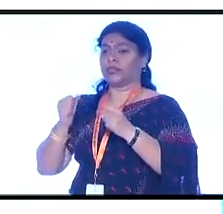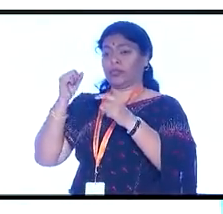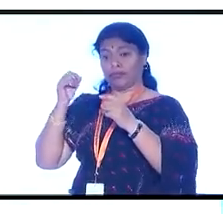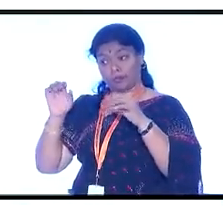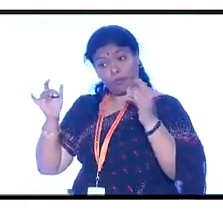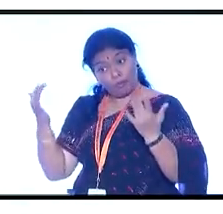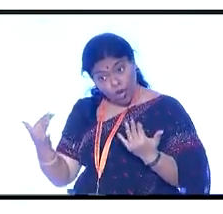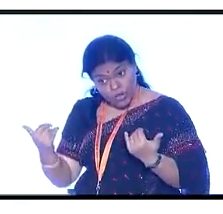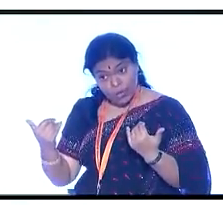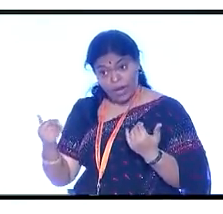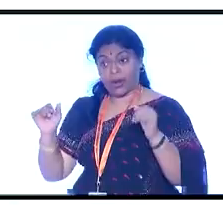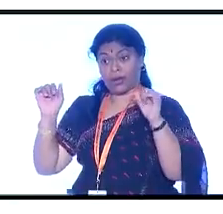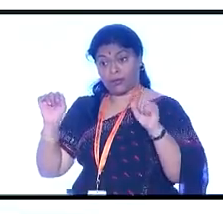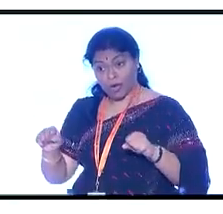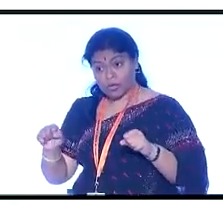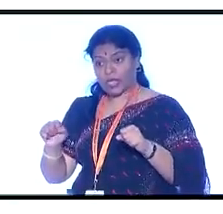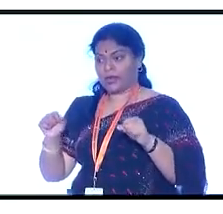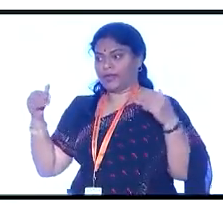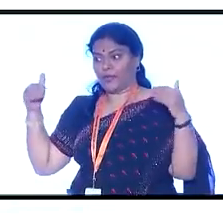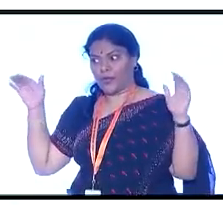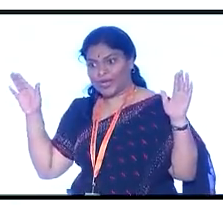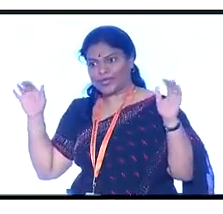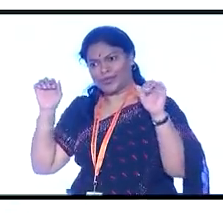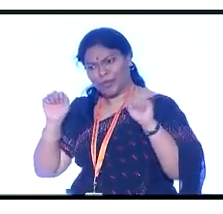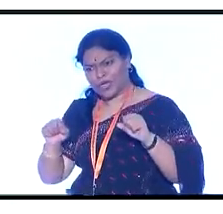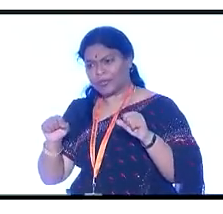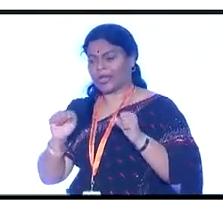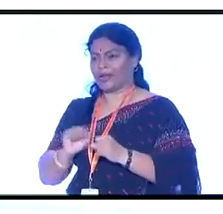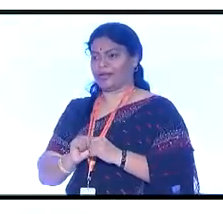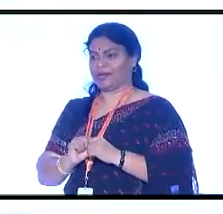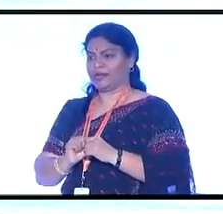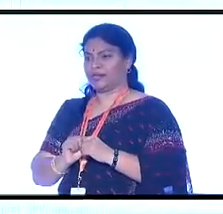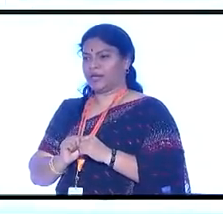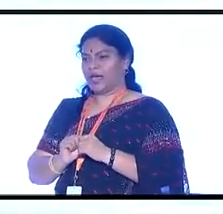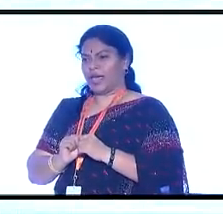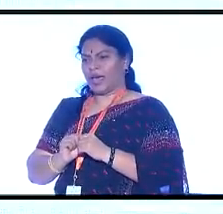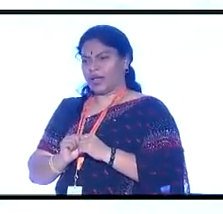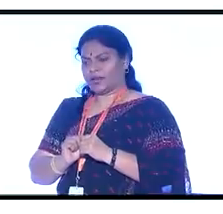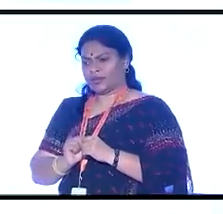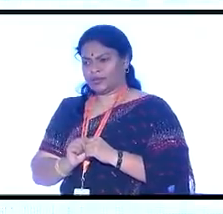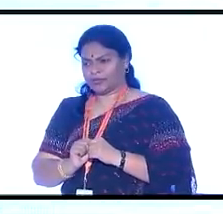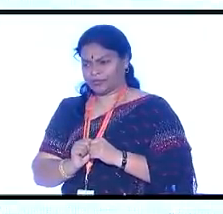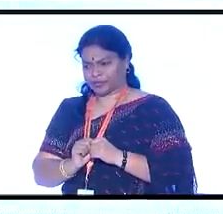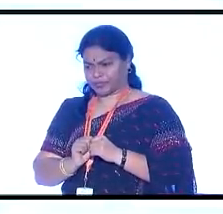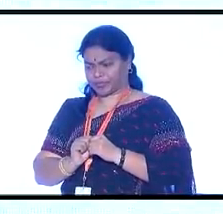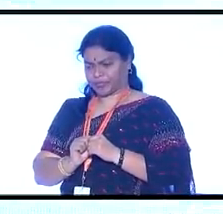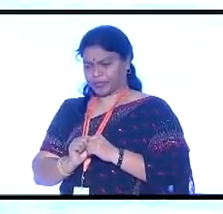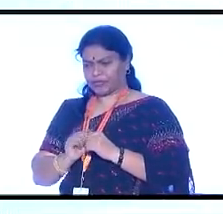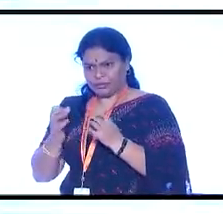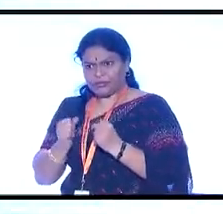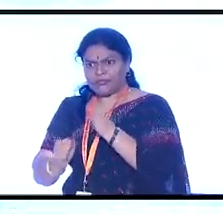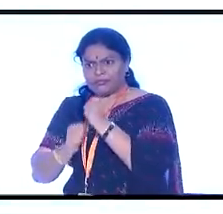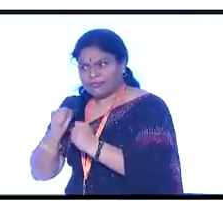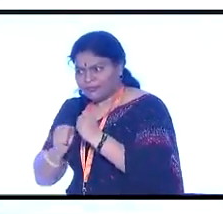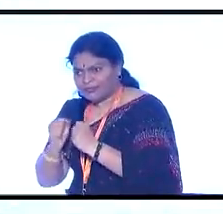of wings possible for me. And today, when I wear blades and get out there to run, I don't